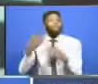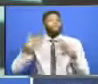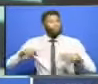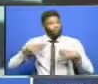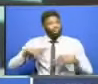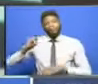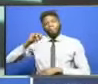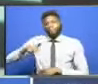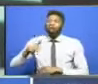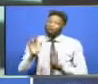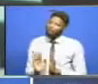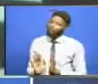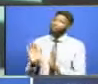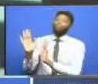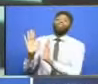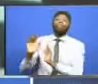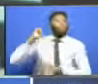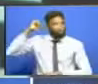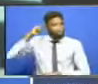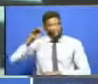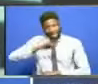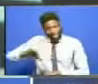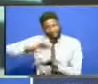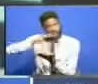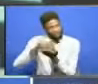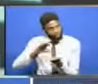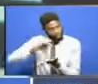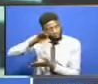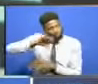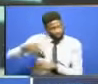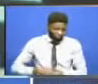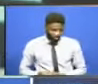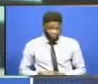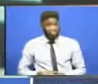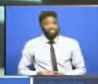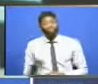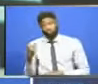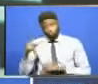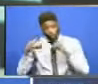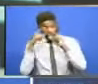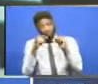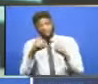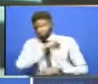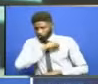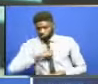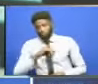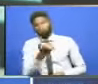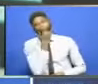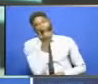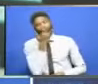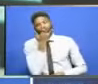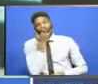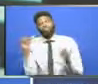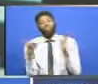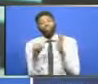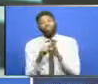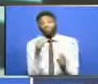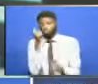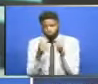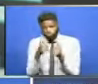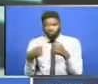in matters of funds to the counties. The two claim Senate is to blame for the crisis that the counties have been, and governors are not